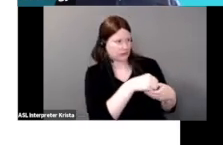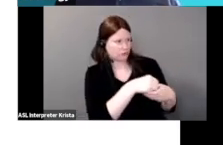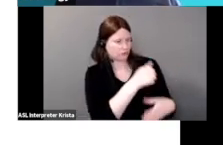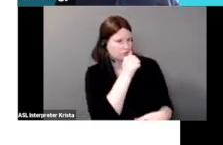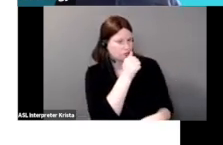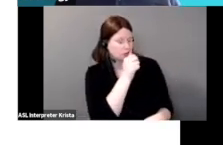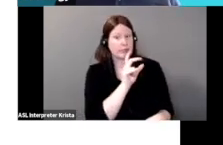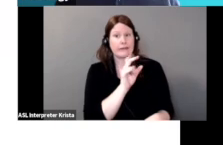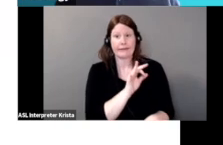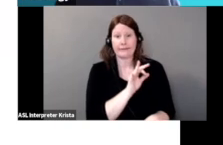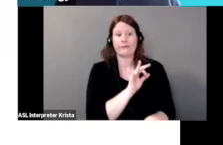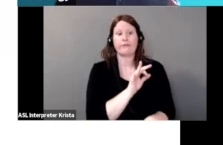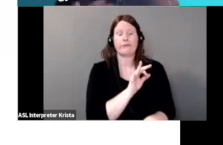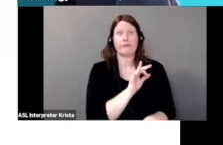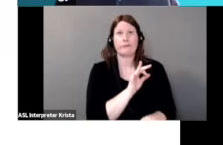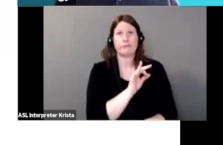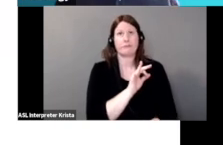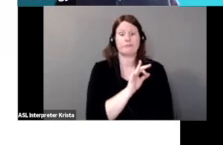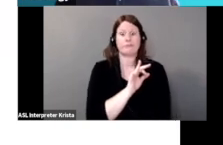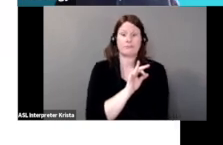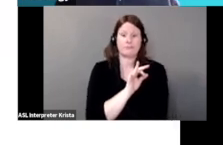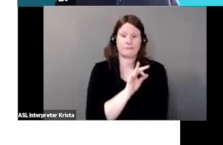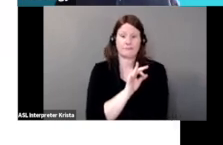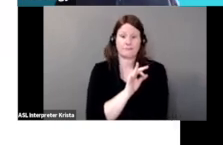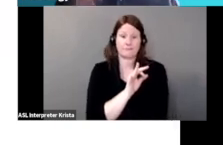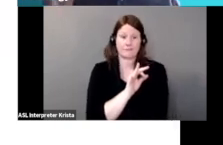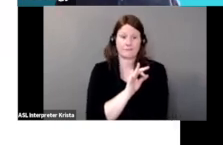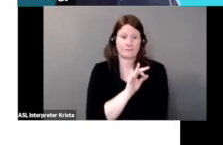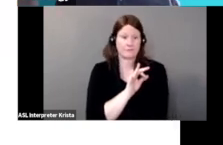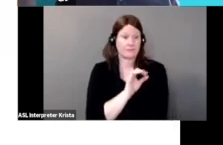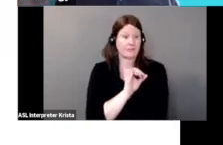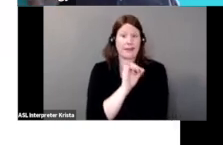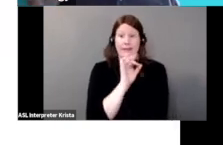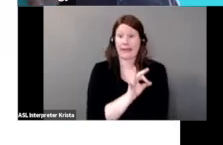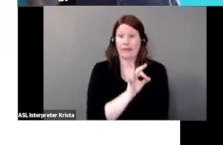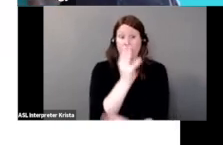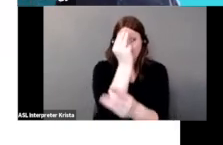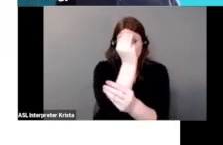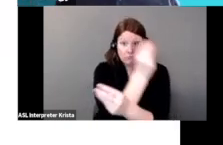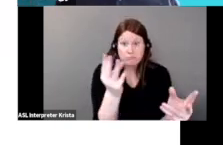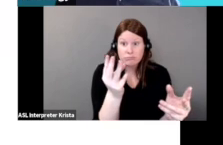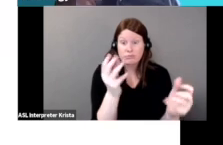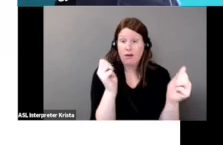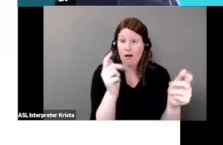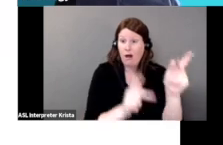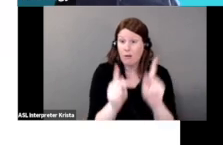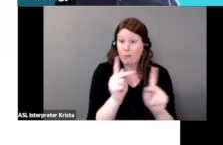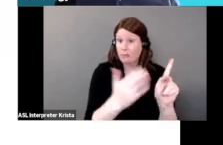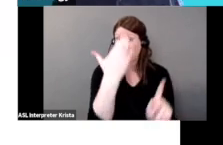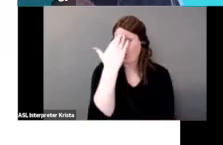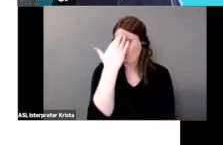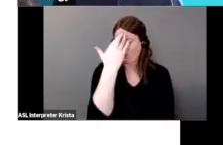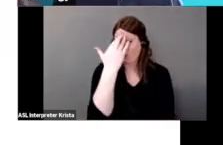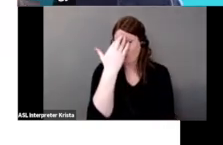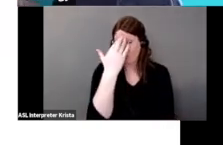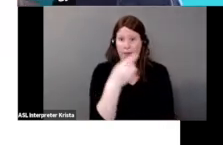been doing had been public knowledge at the time that they filed their application, then you can simply